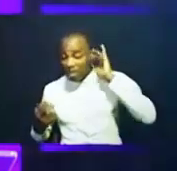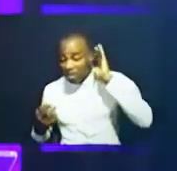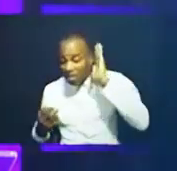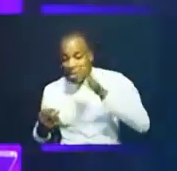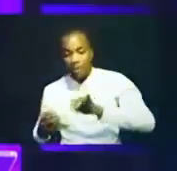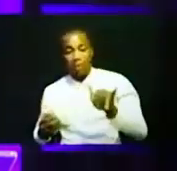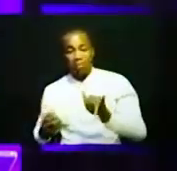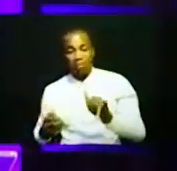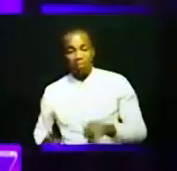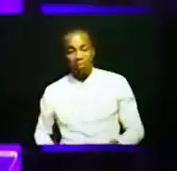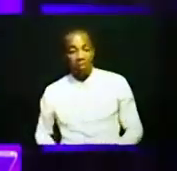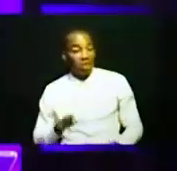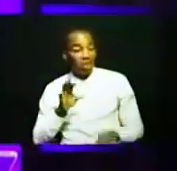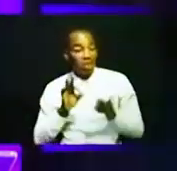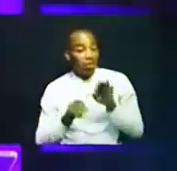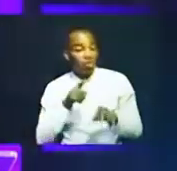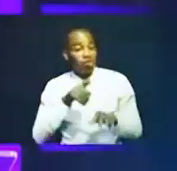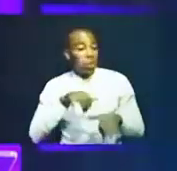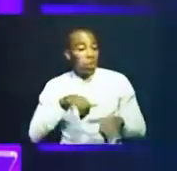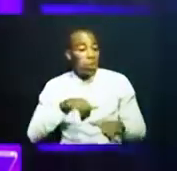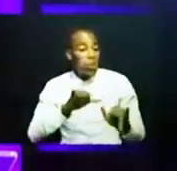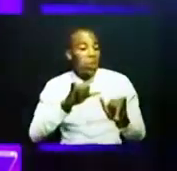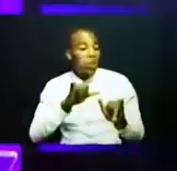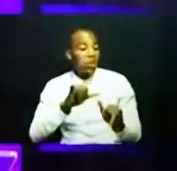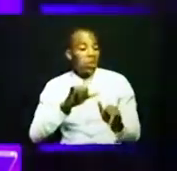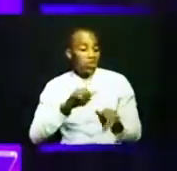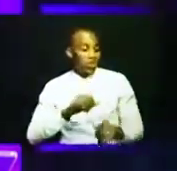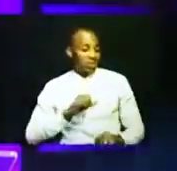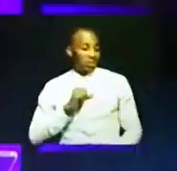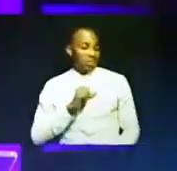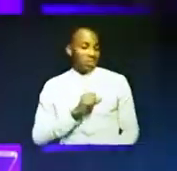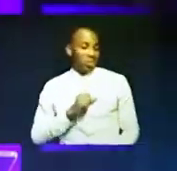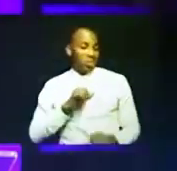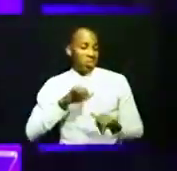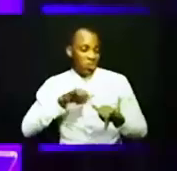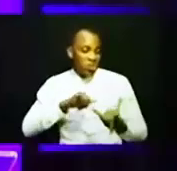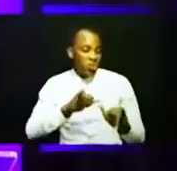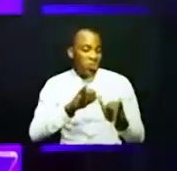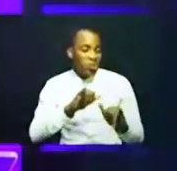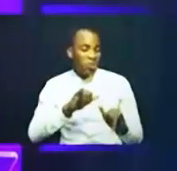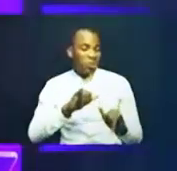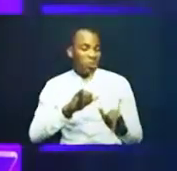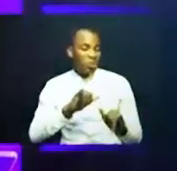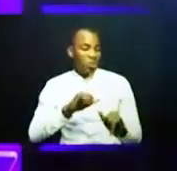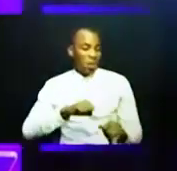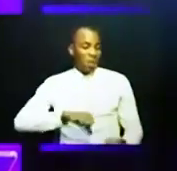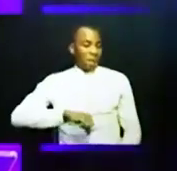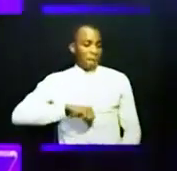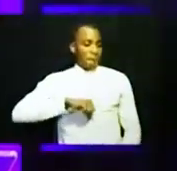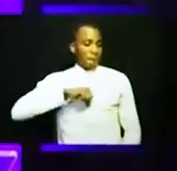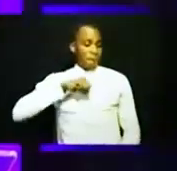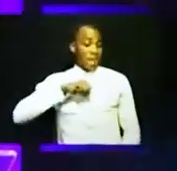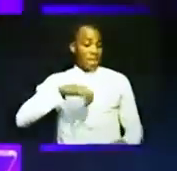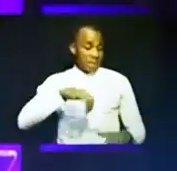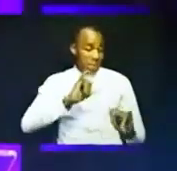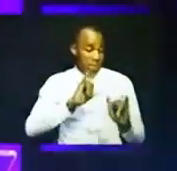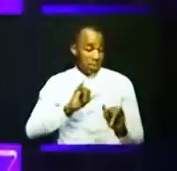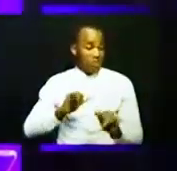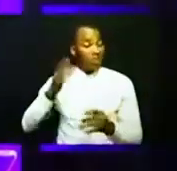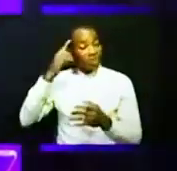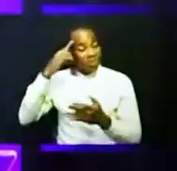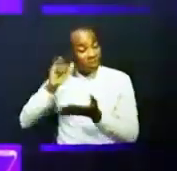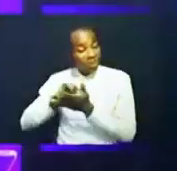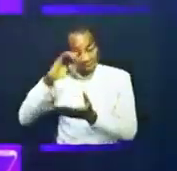if you continue to maintain your present attitude and code of conduct.